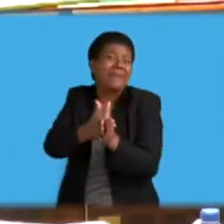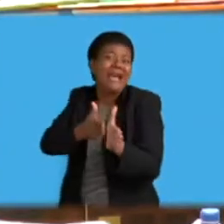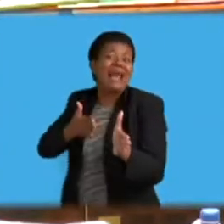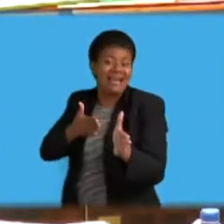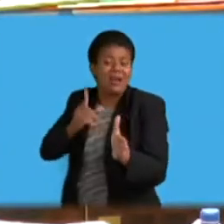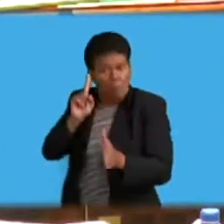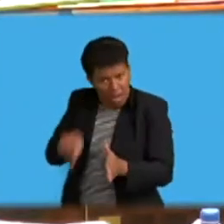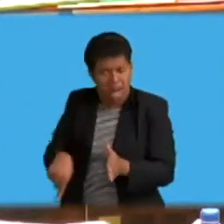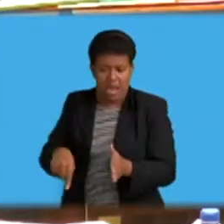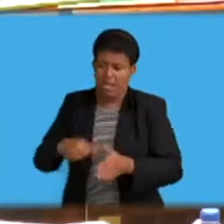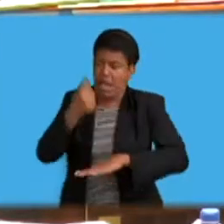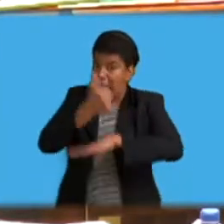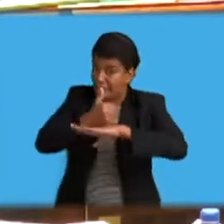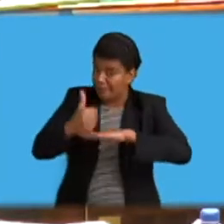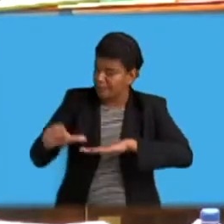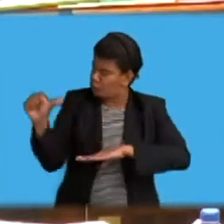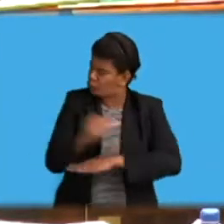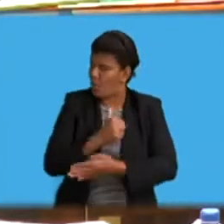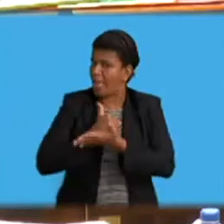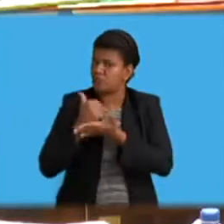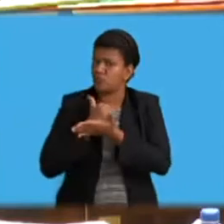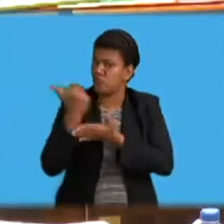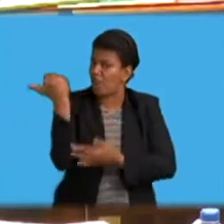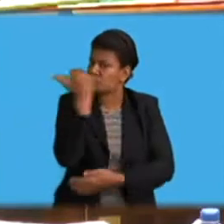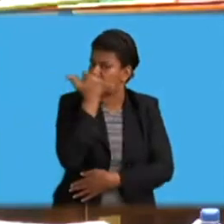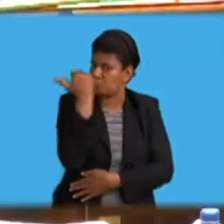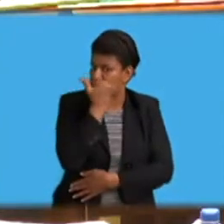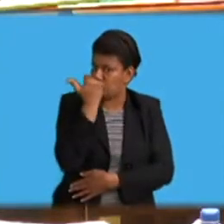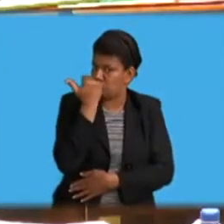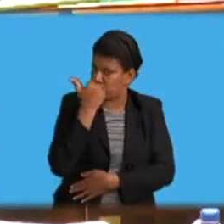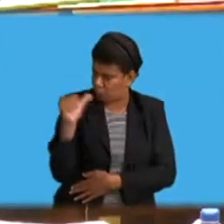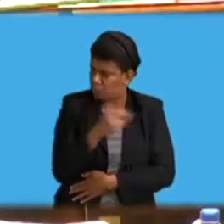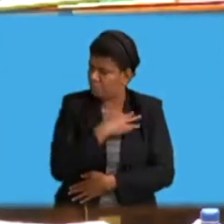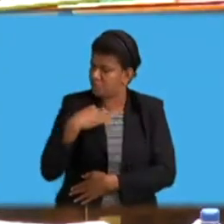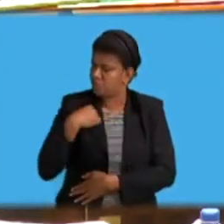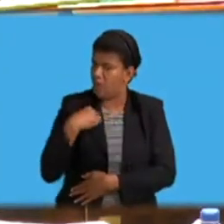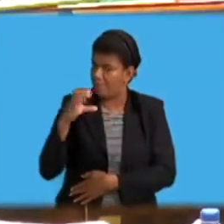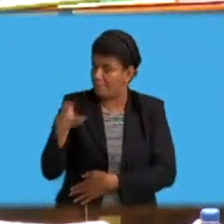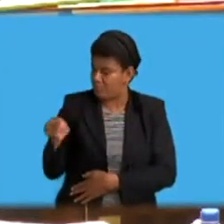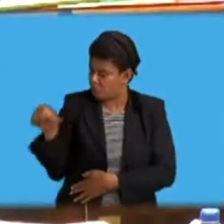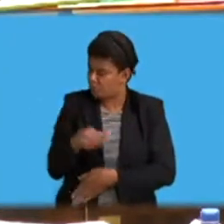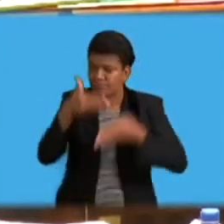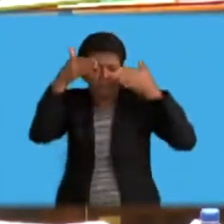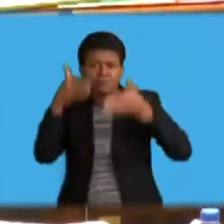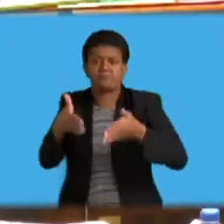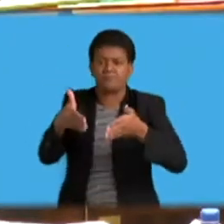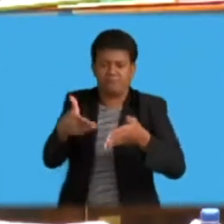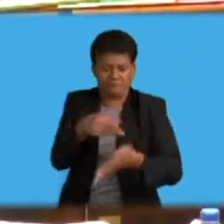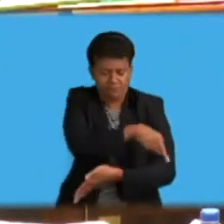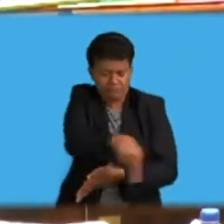words. And not specifically addressing what suits Fiji first.